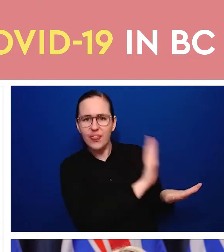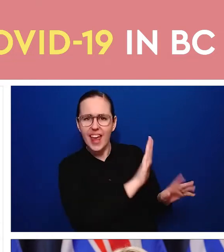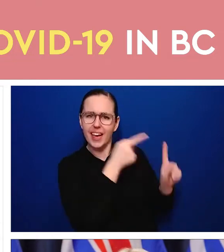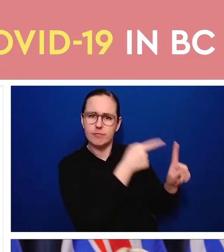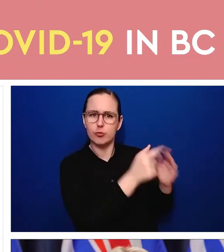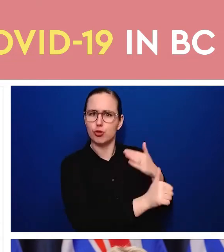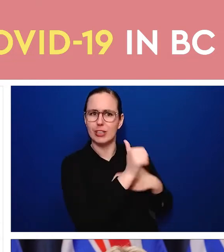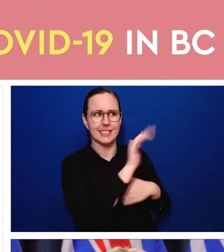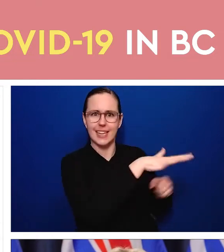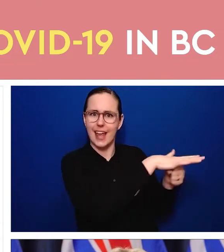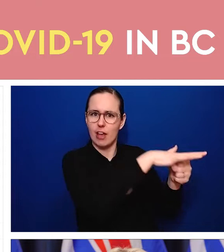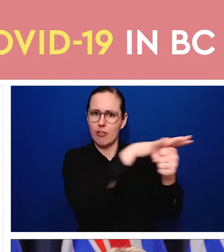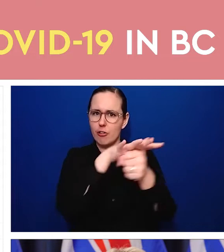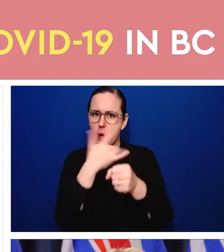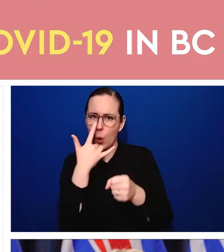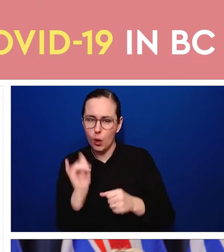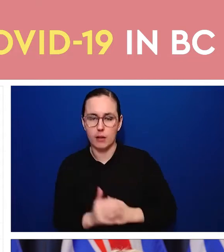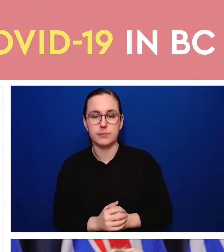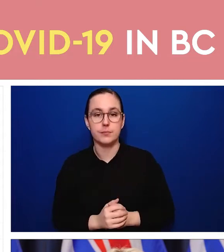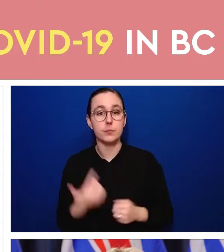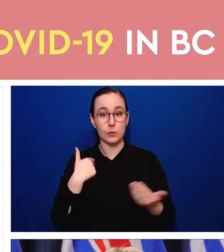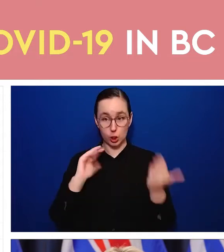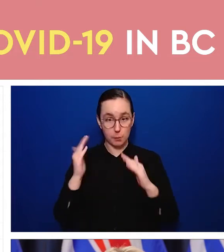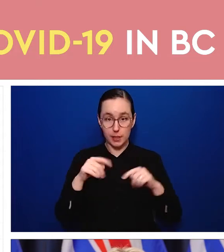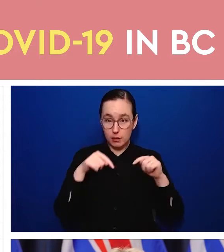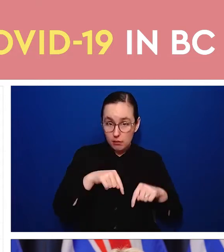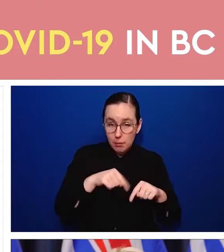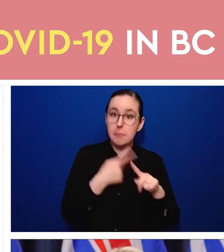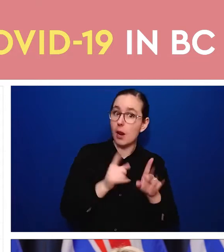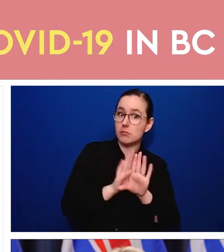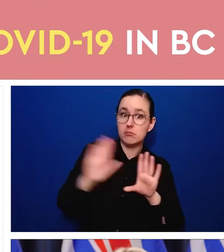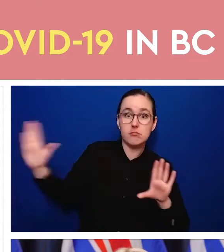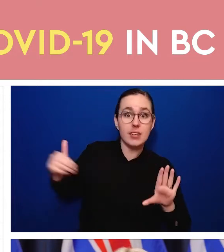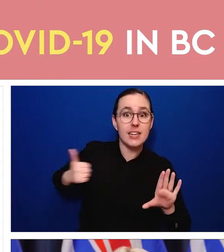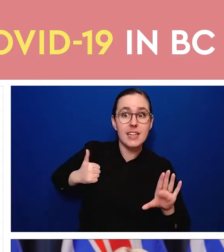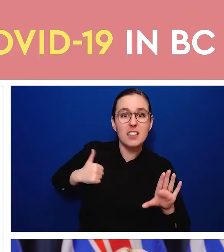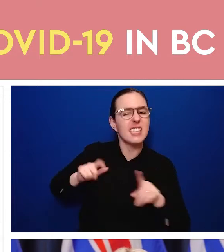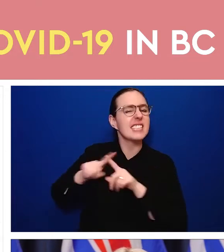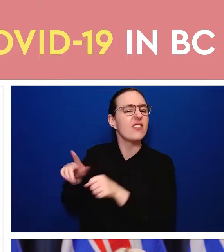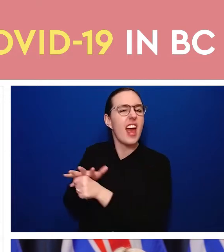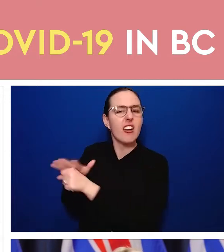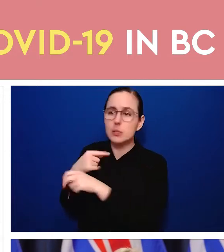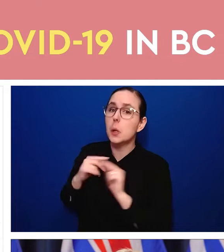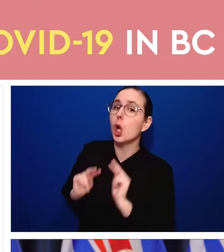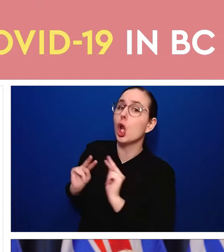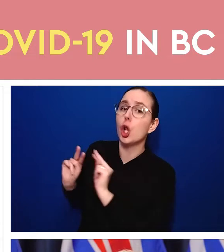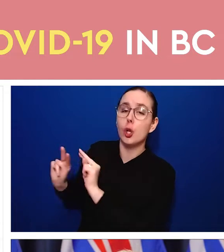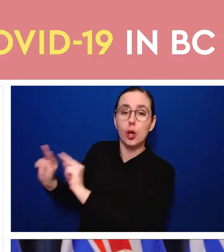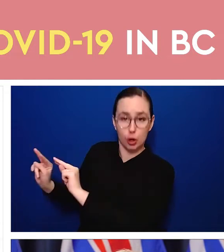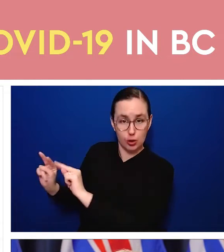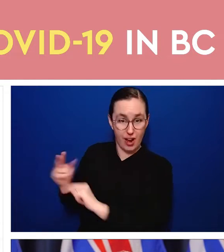other jurisdictions across the country, we see that we have had a lower peak and a slower peak than many